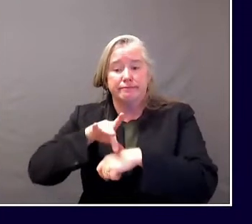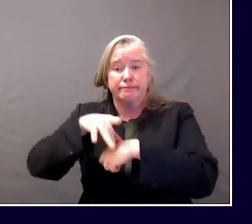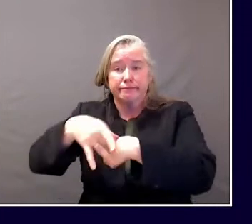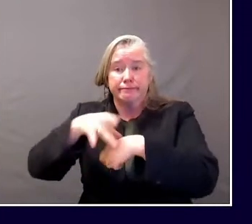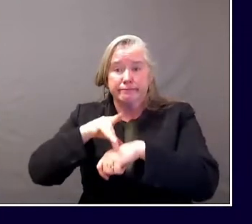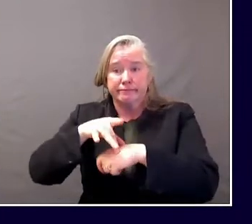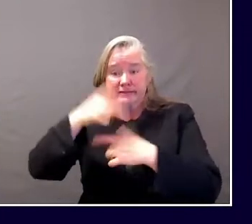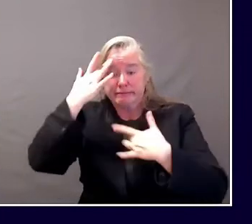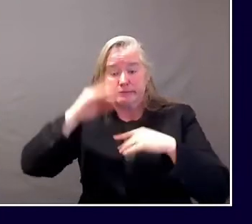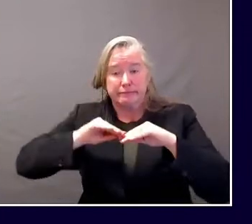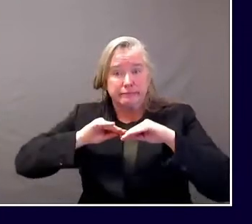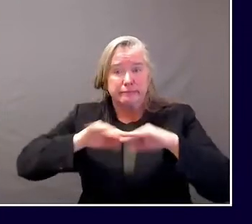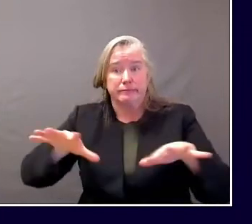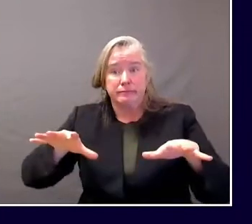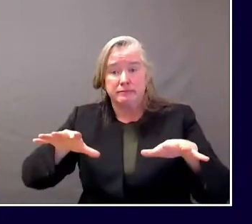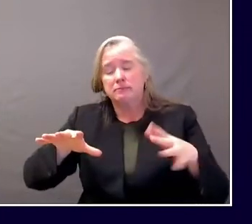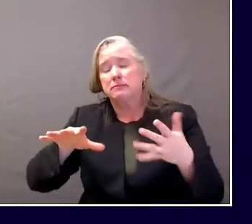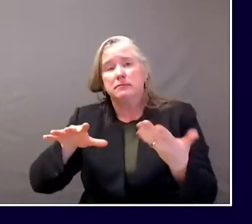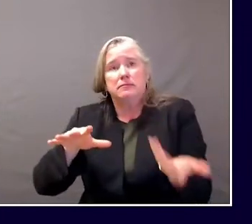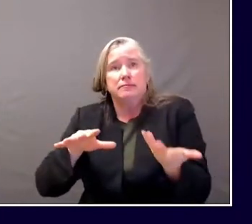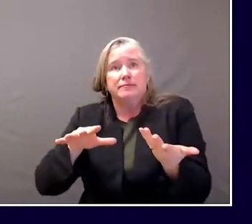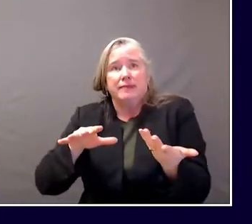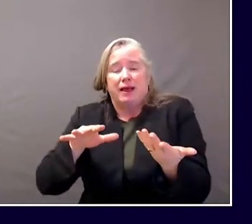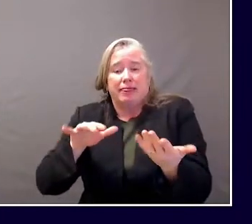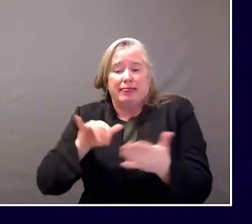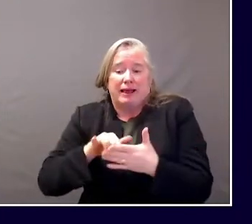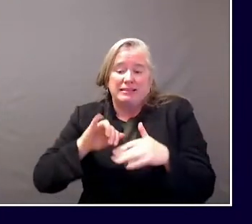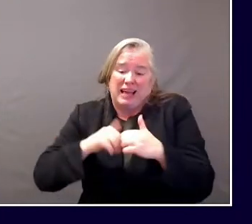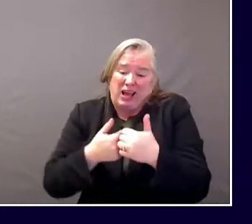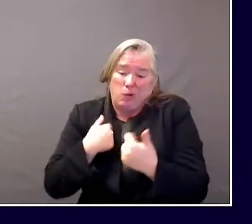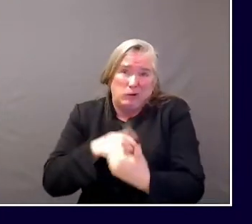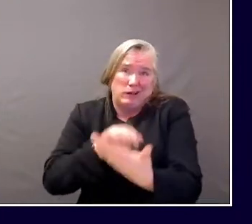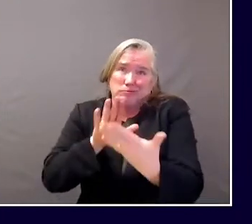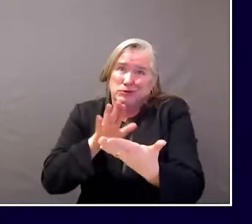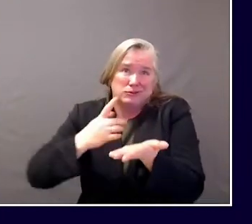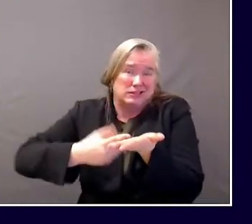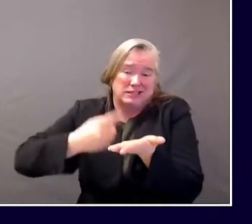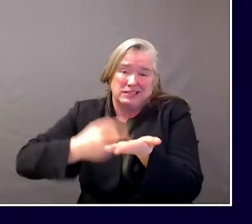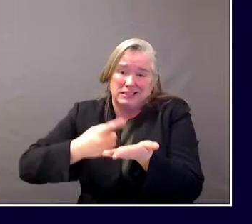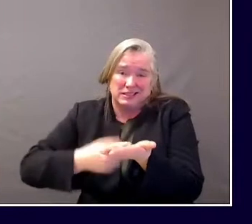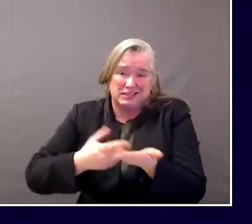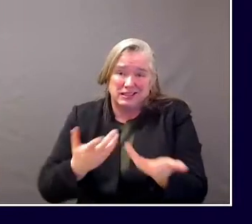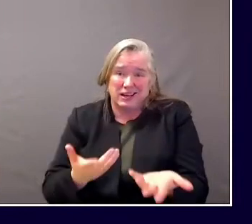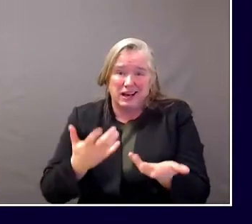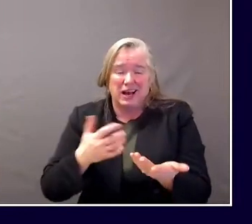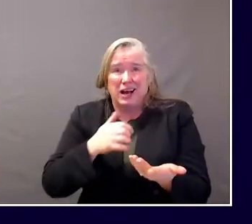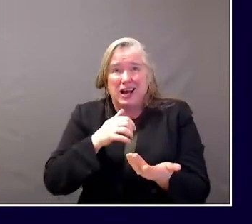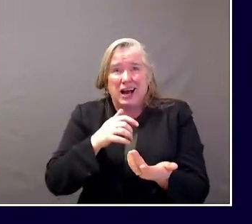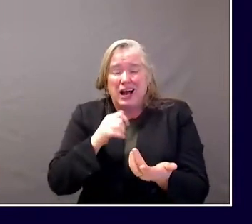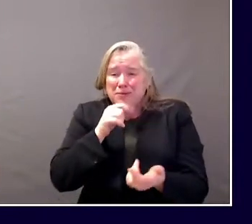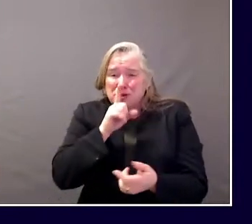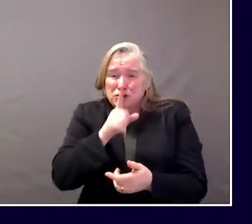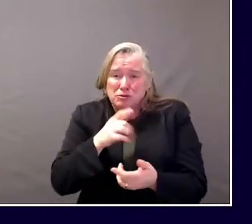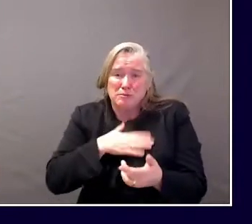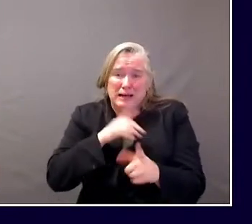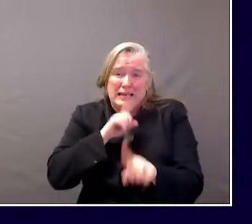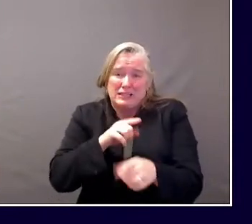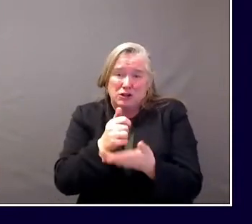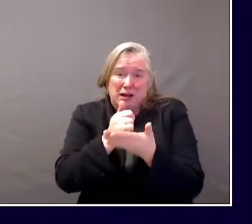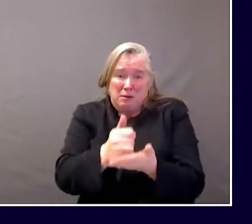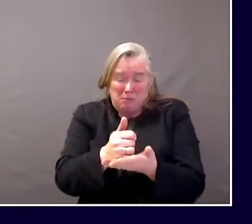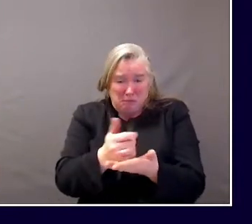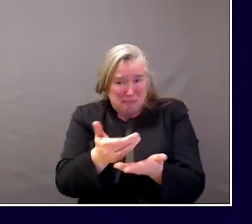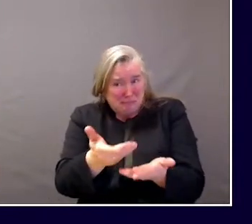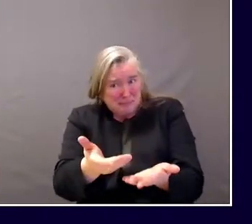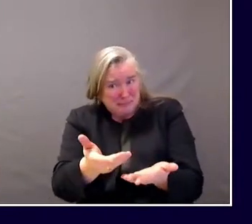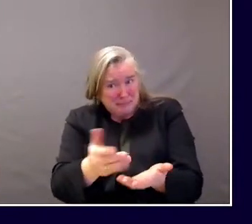have much better to say. I'll turn it back over to you, Patrick. Does that help? Well,